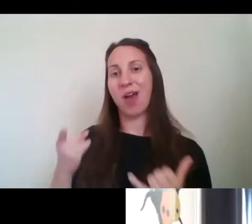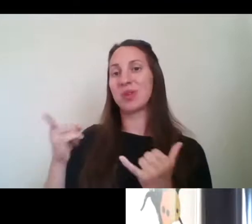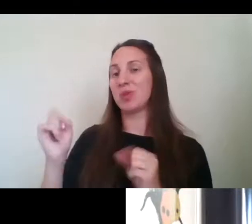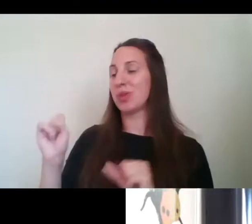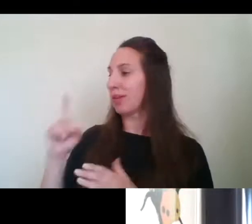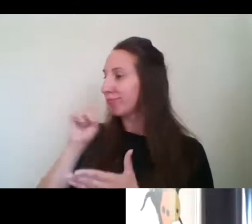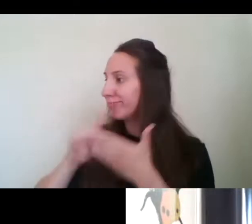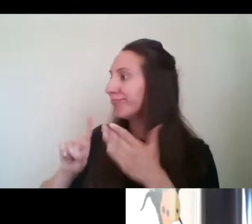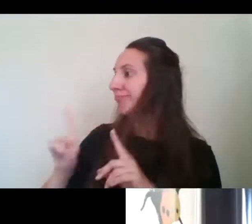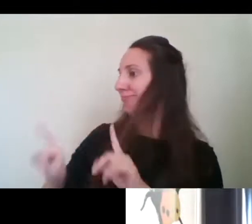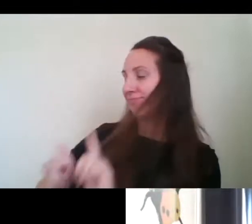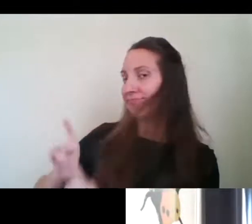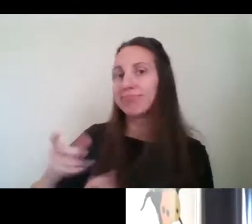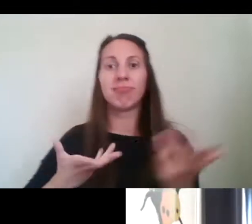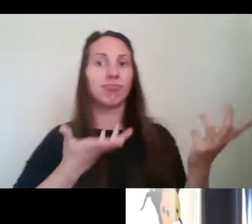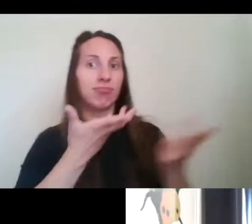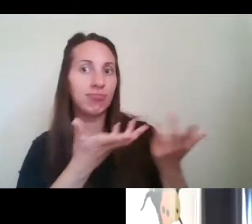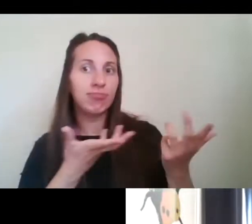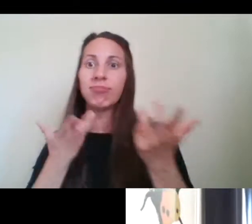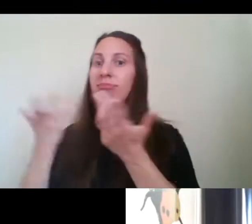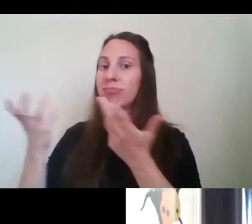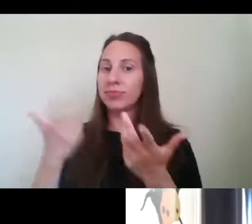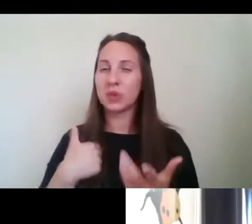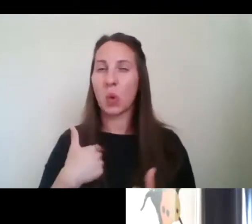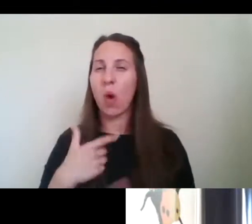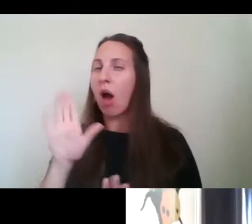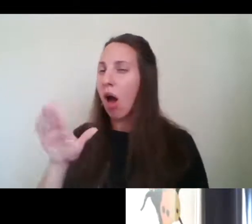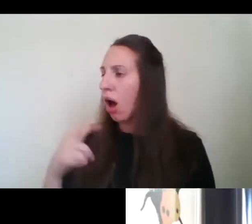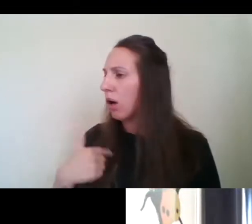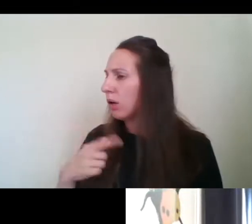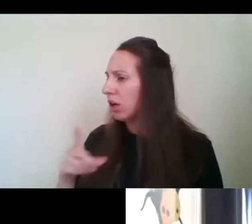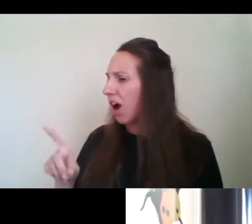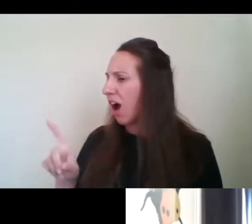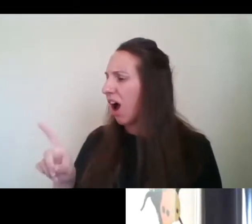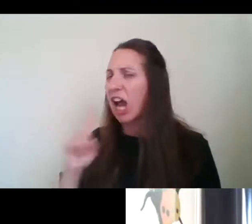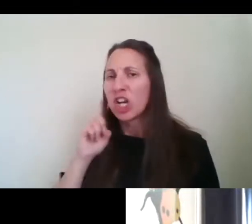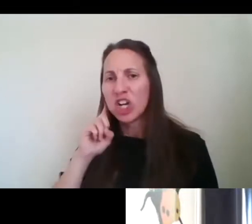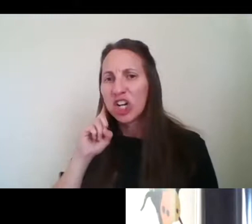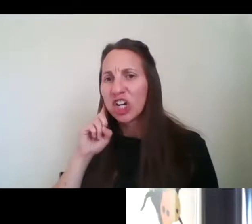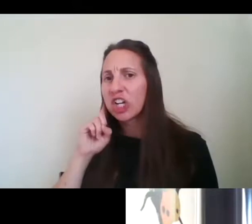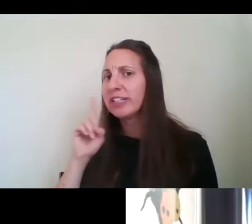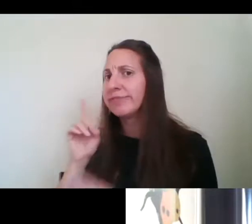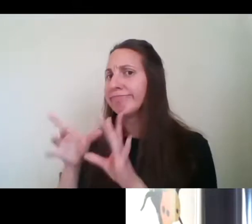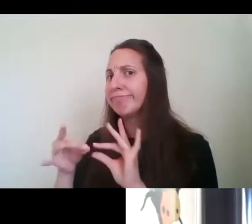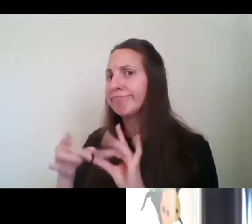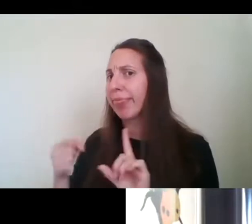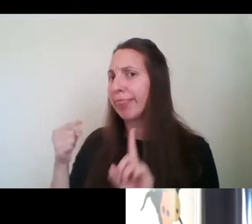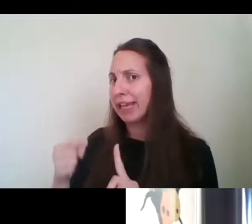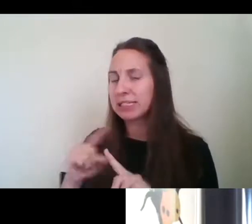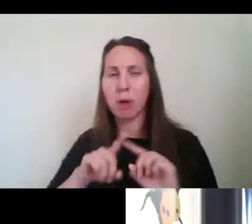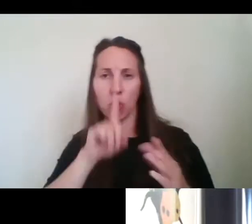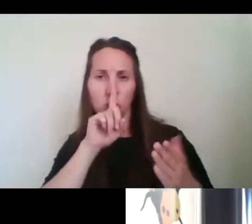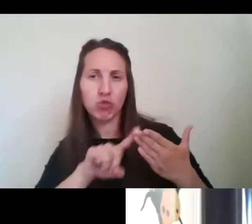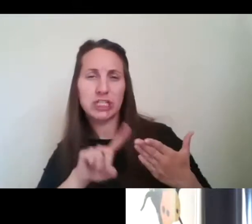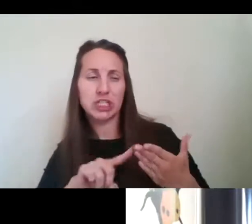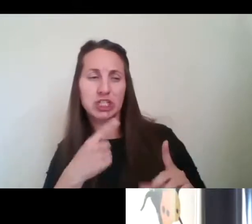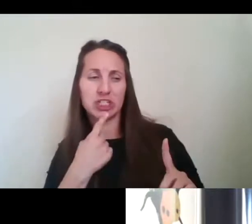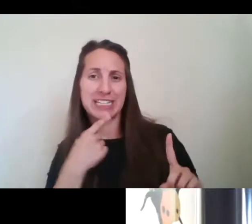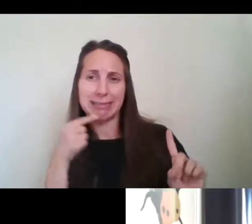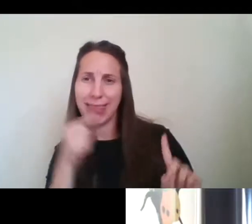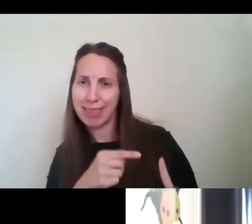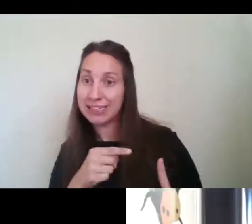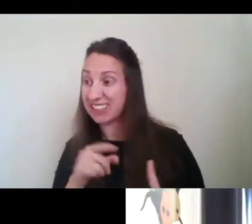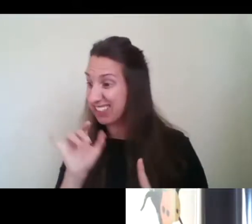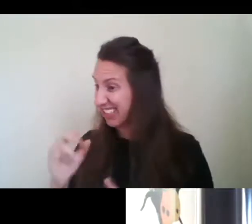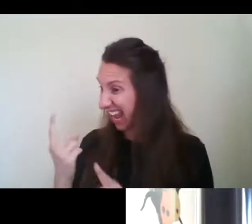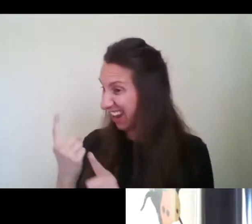you can go back to and you can say, hey, what I'm hearing is this, and the research says this. Is this accurate? Is this